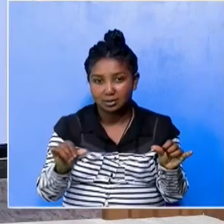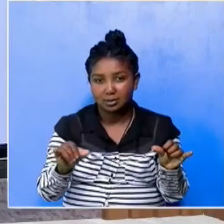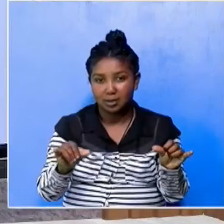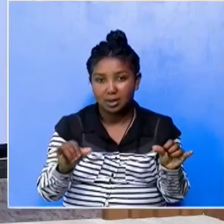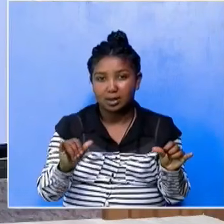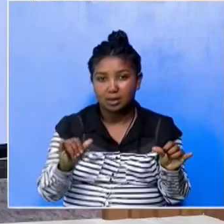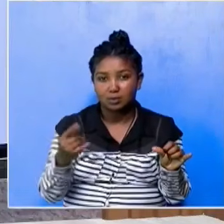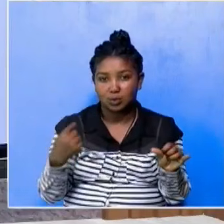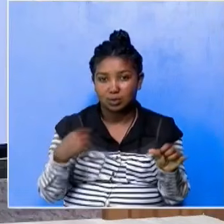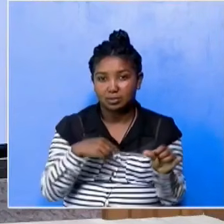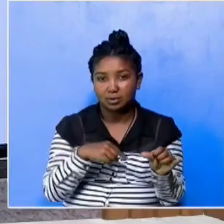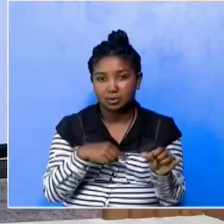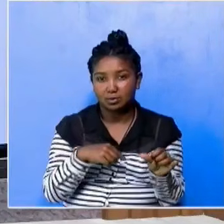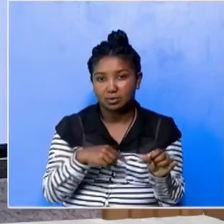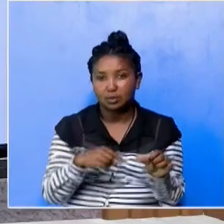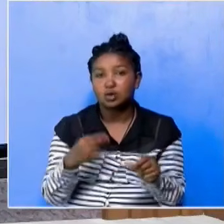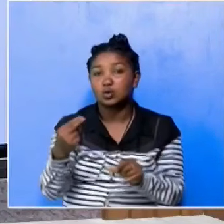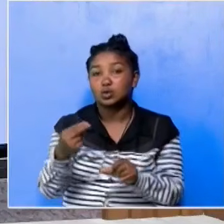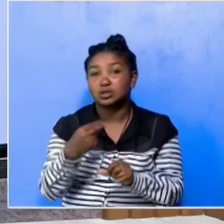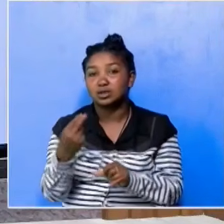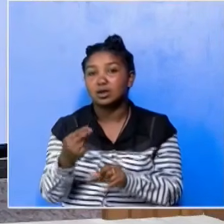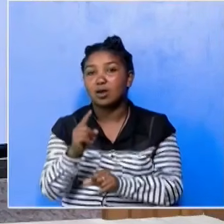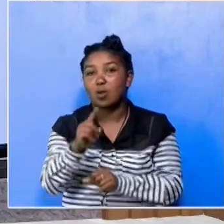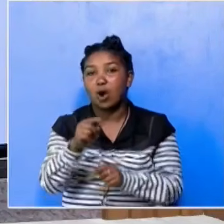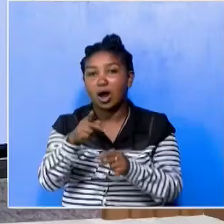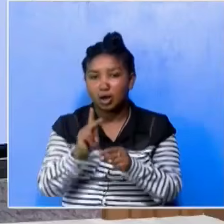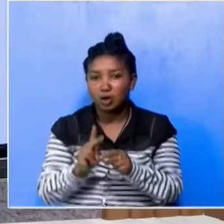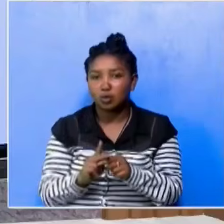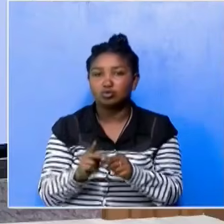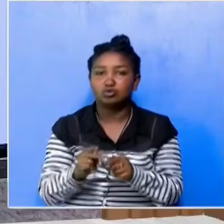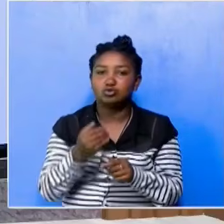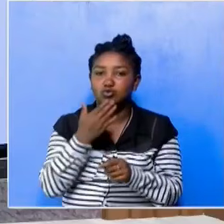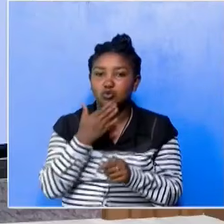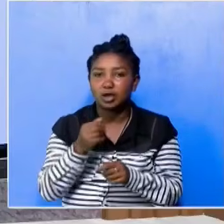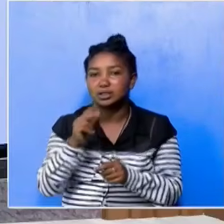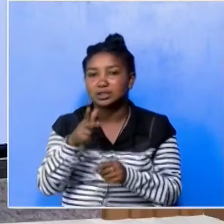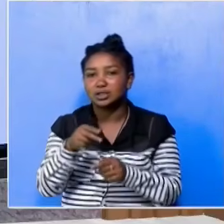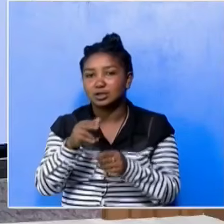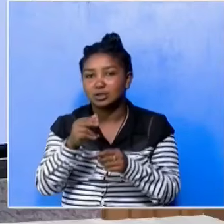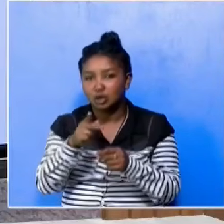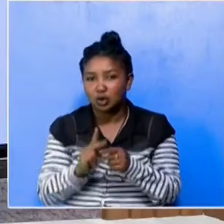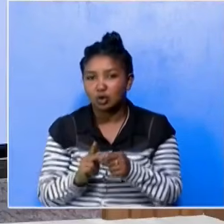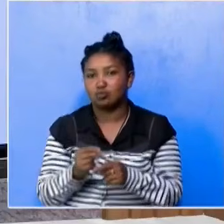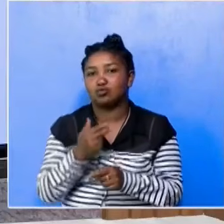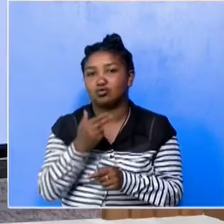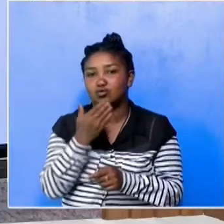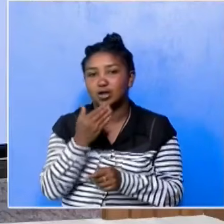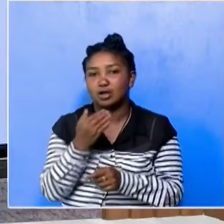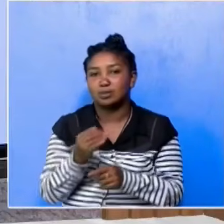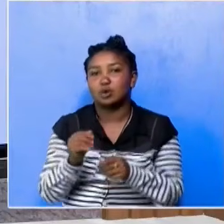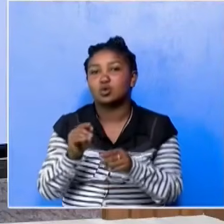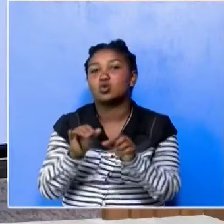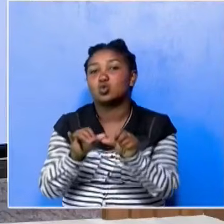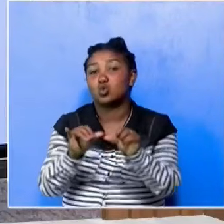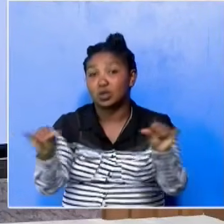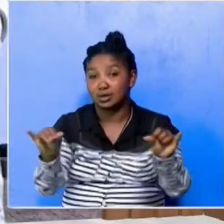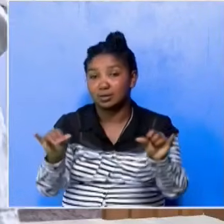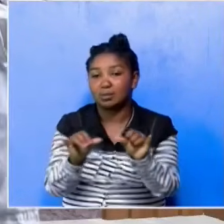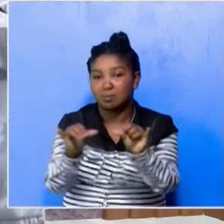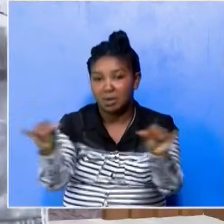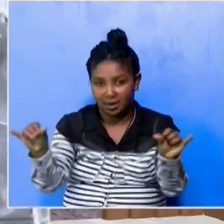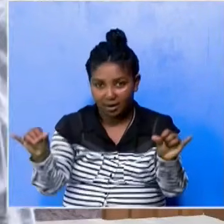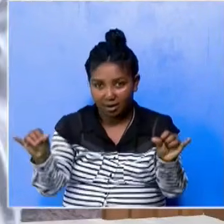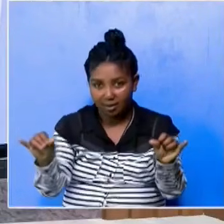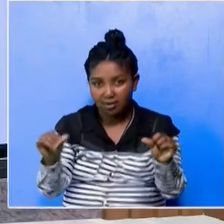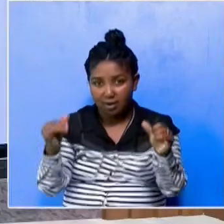are using 1 kilo of sugar, 3 kilo of sugar. That's a unit. Bear your mind.